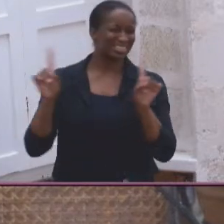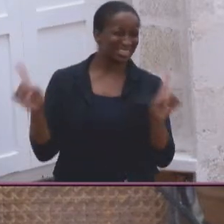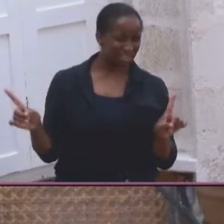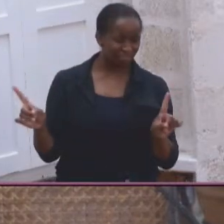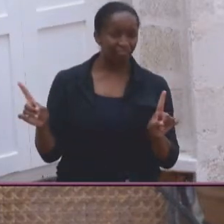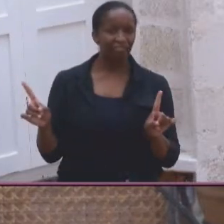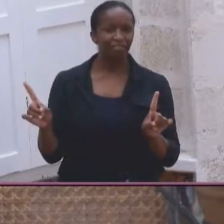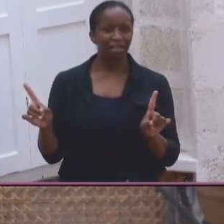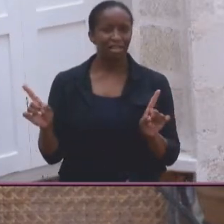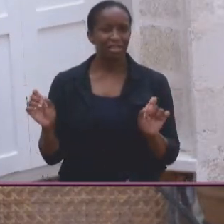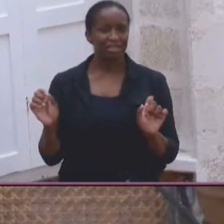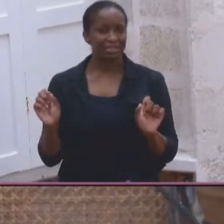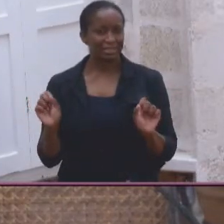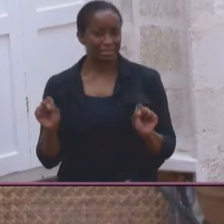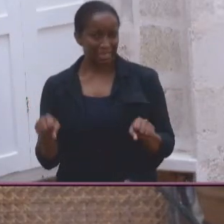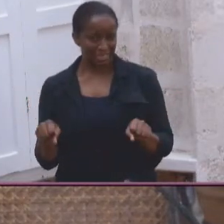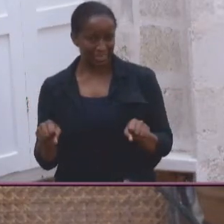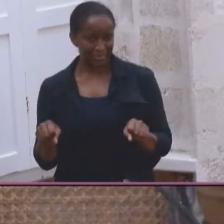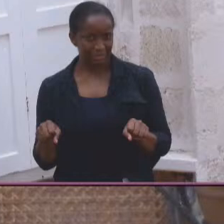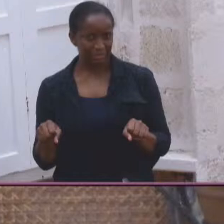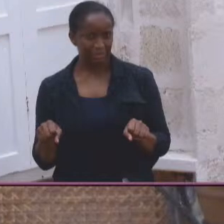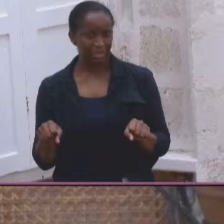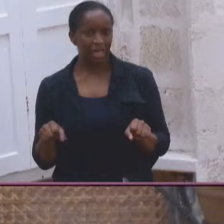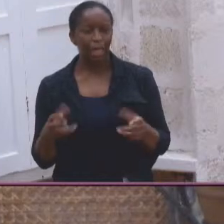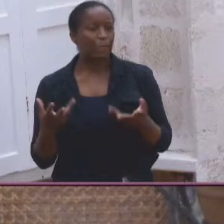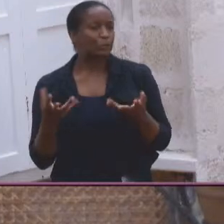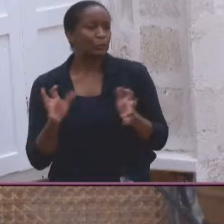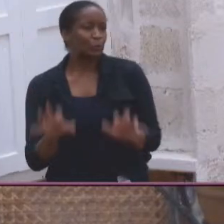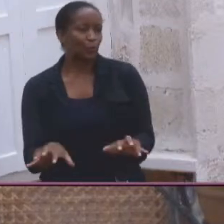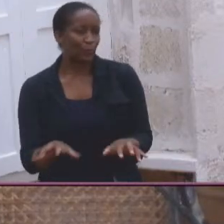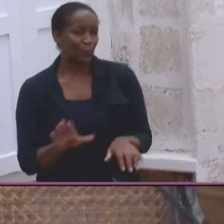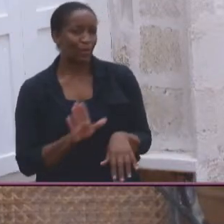process of putting it onto the land tax bill.